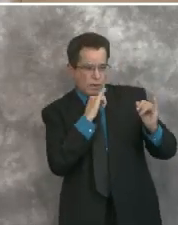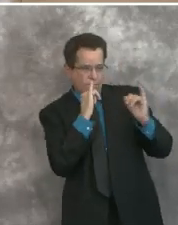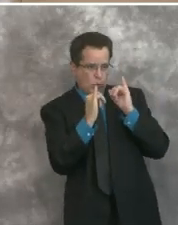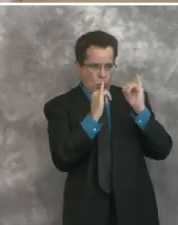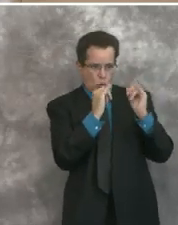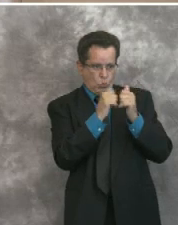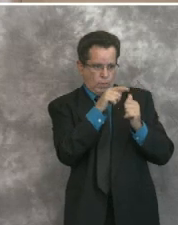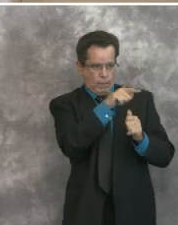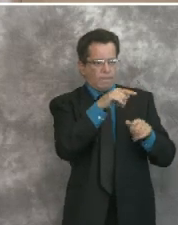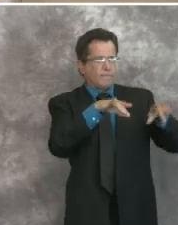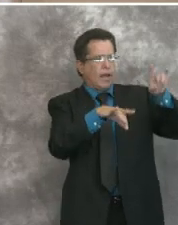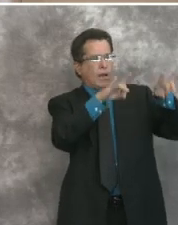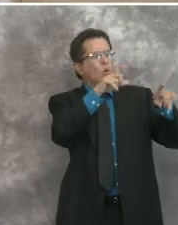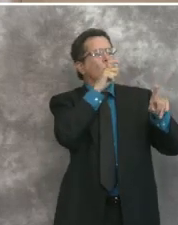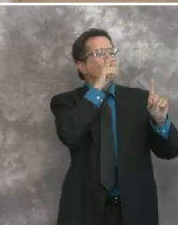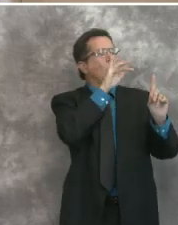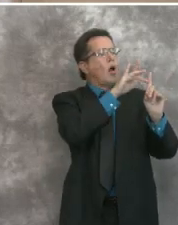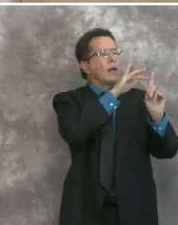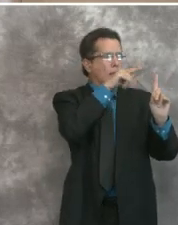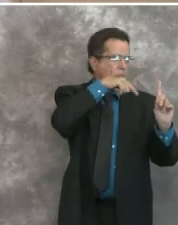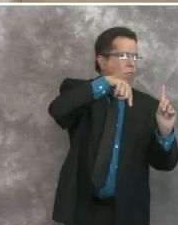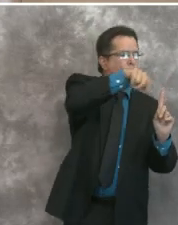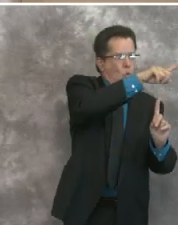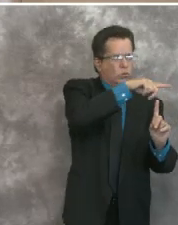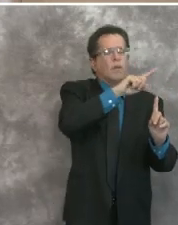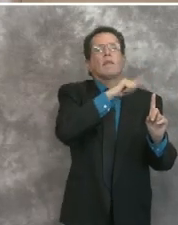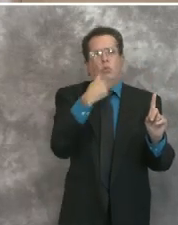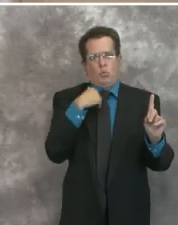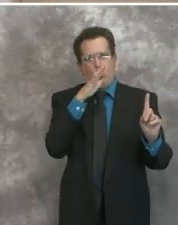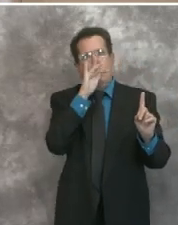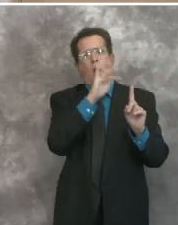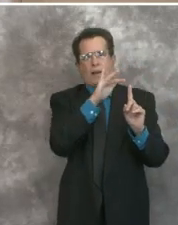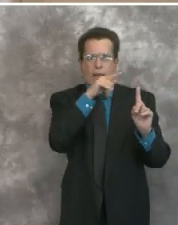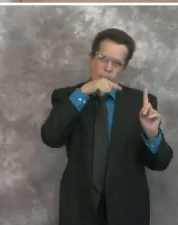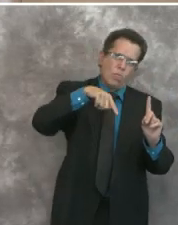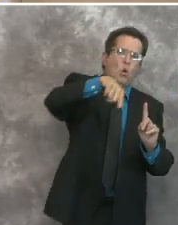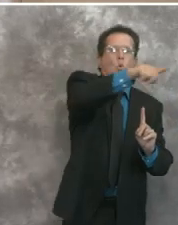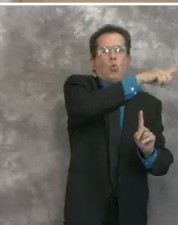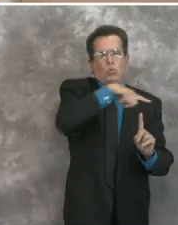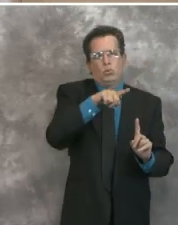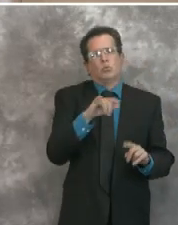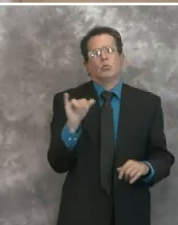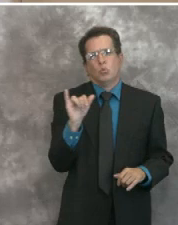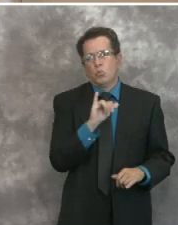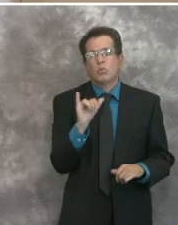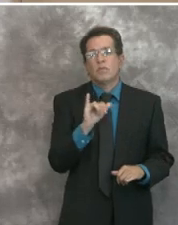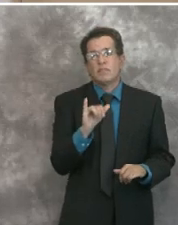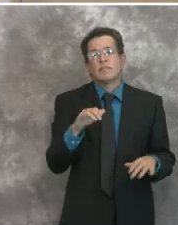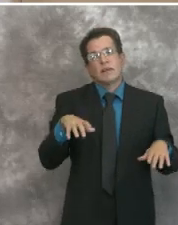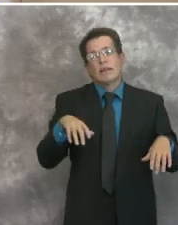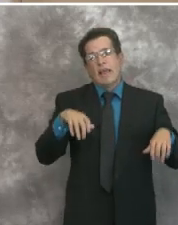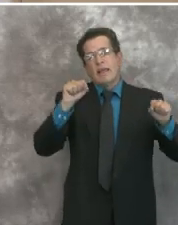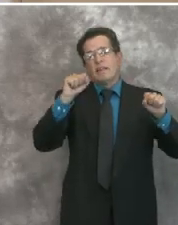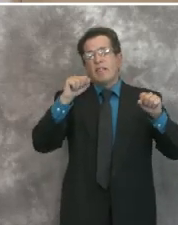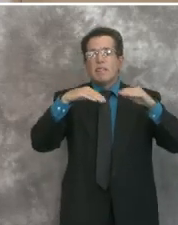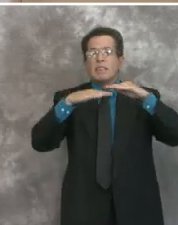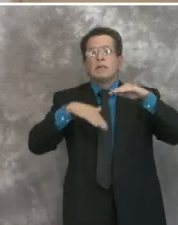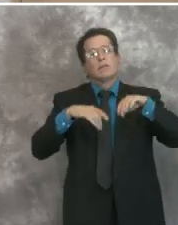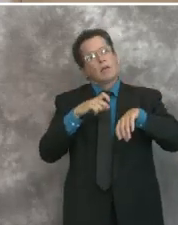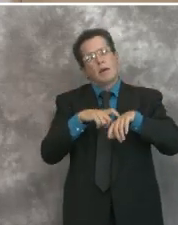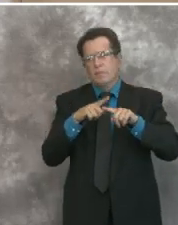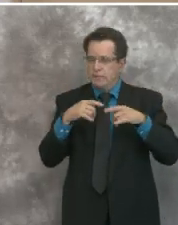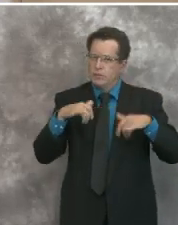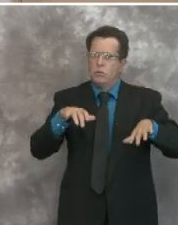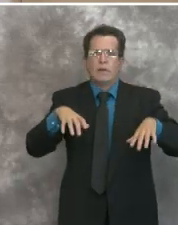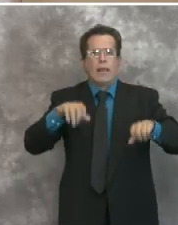the contacts, then those individuals are contacted. And that can take a less period of time, but it still